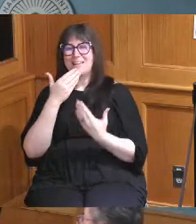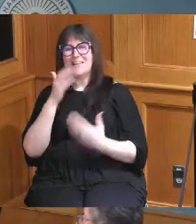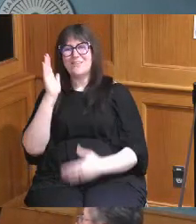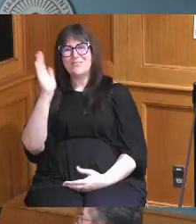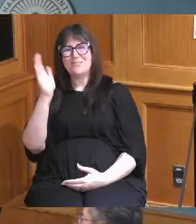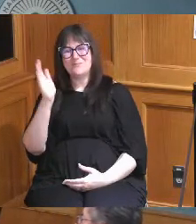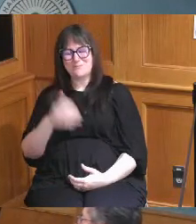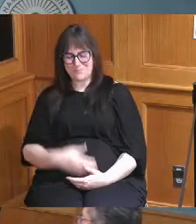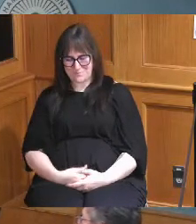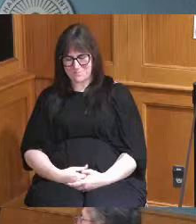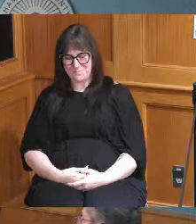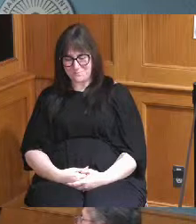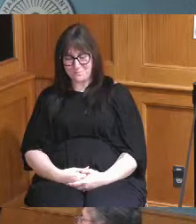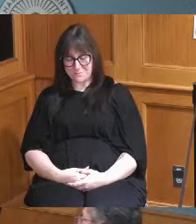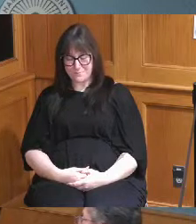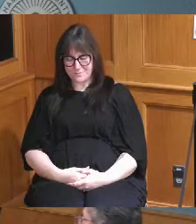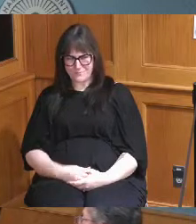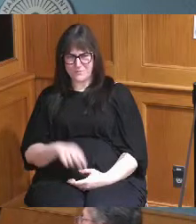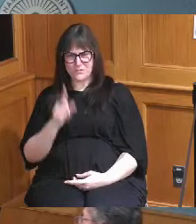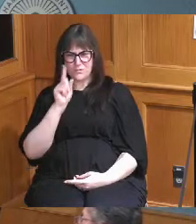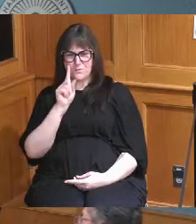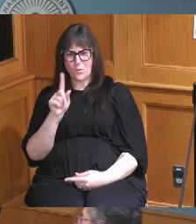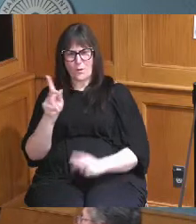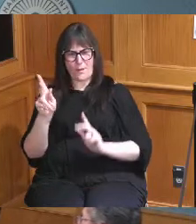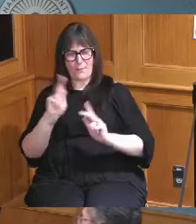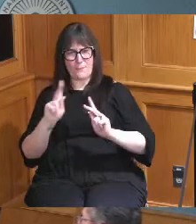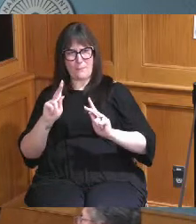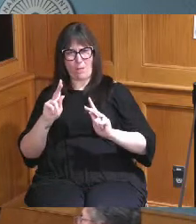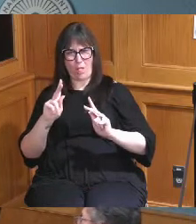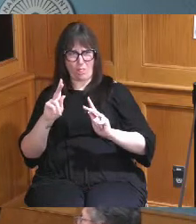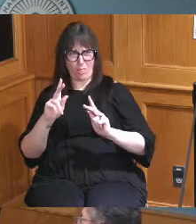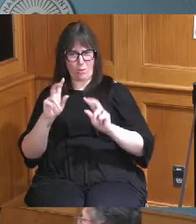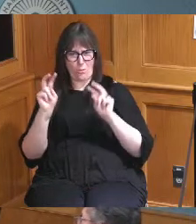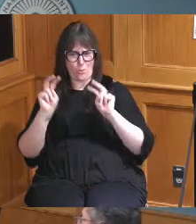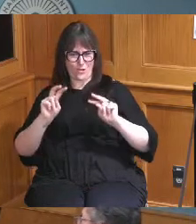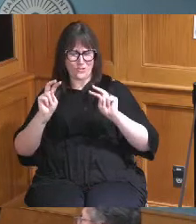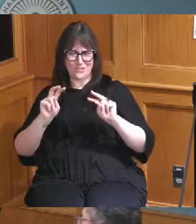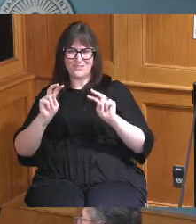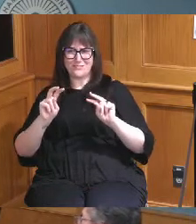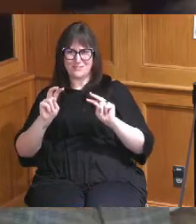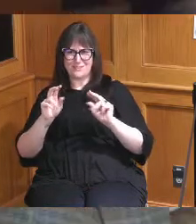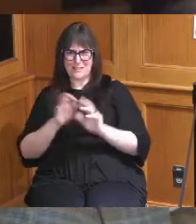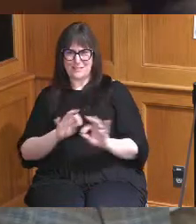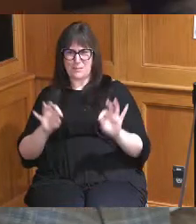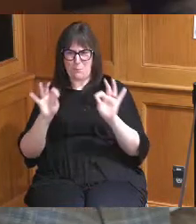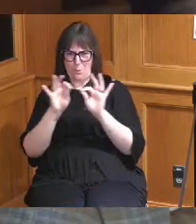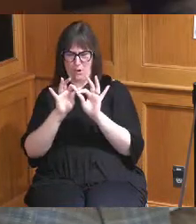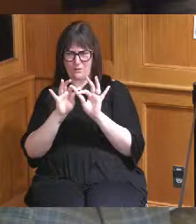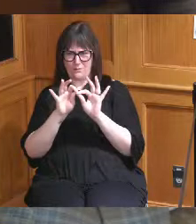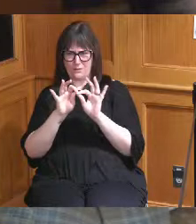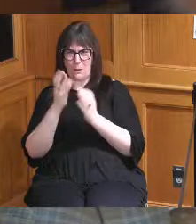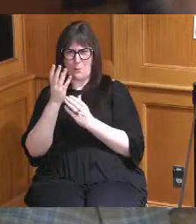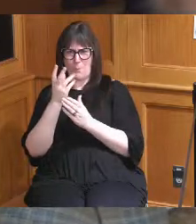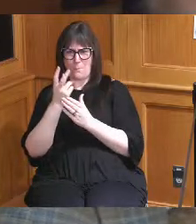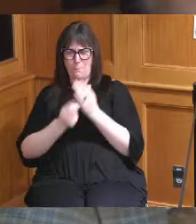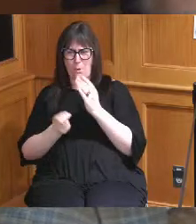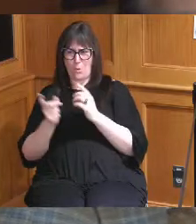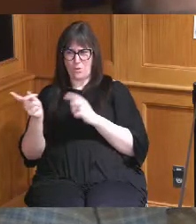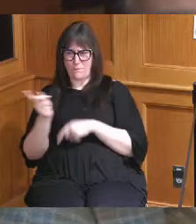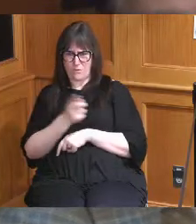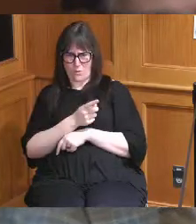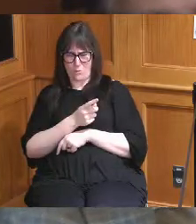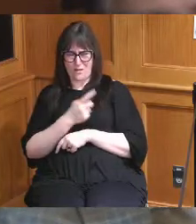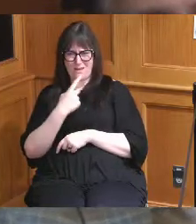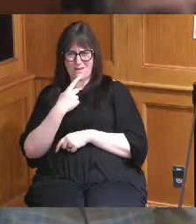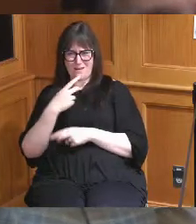testimony, and for people that are watching, I think it's very important. You, both of you named some